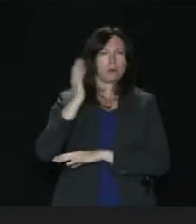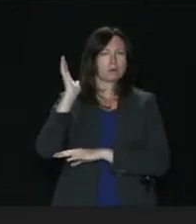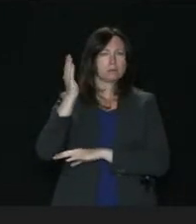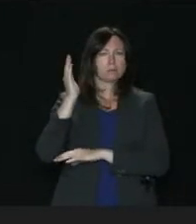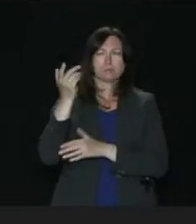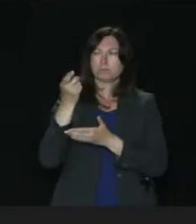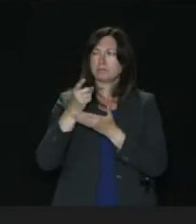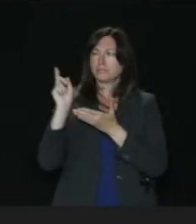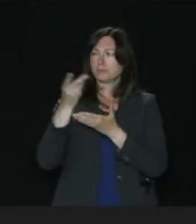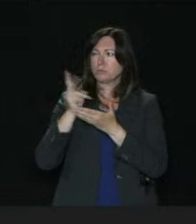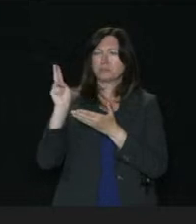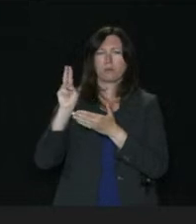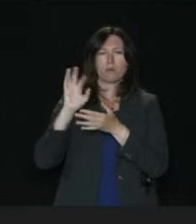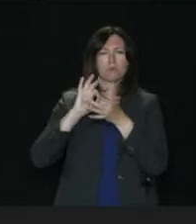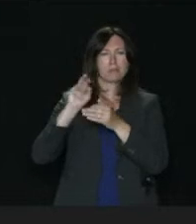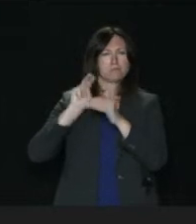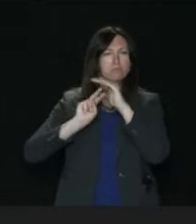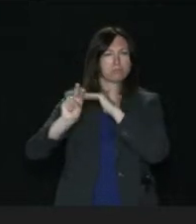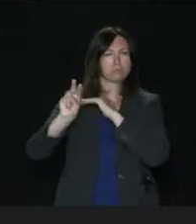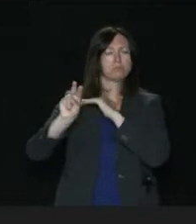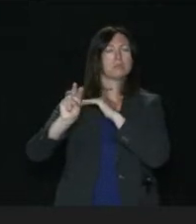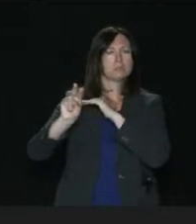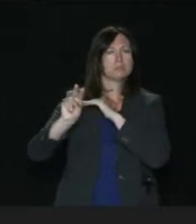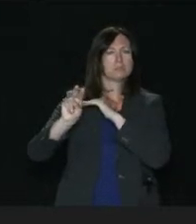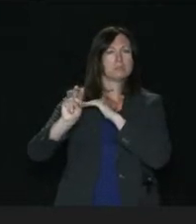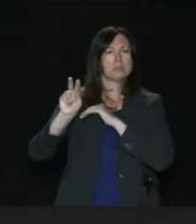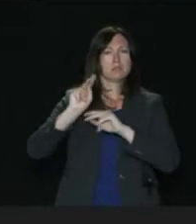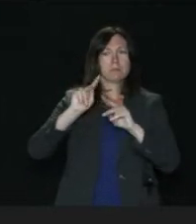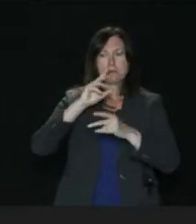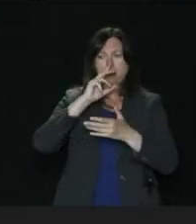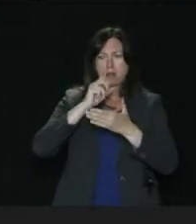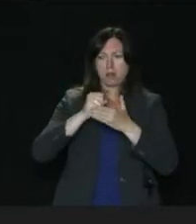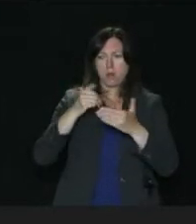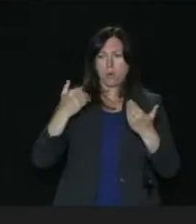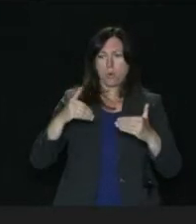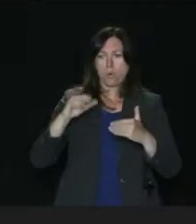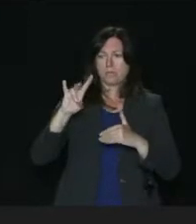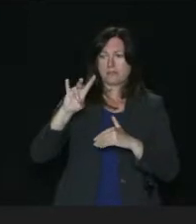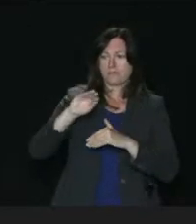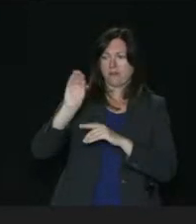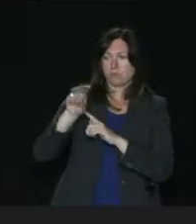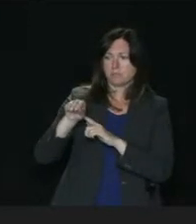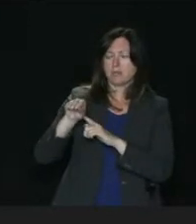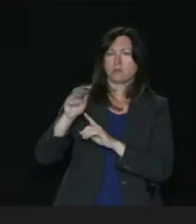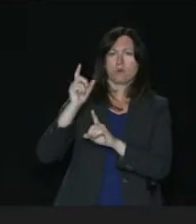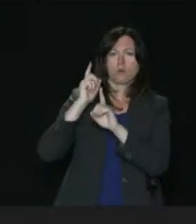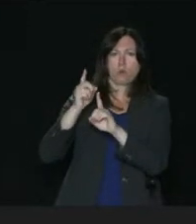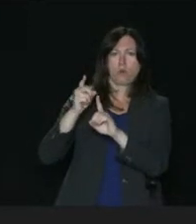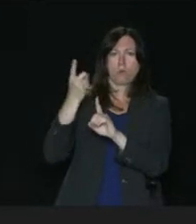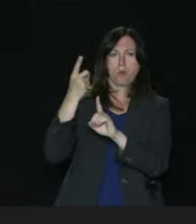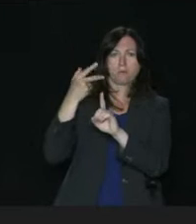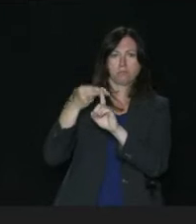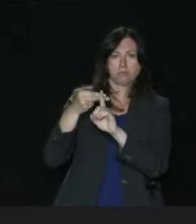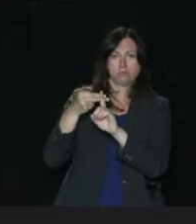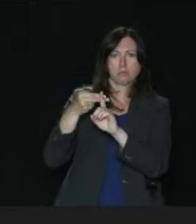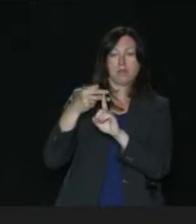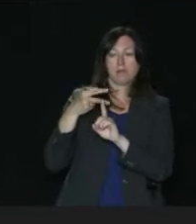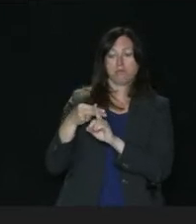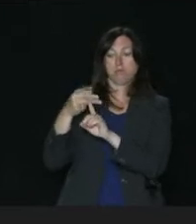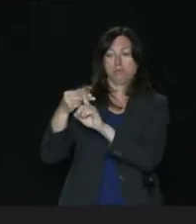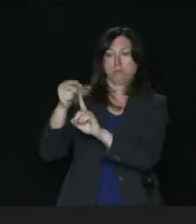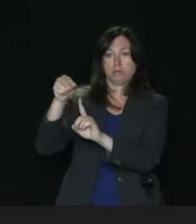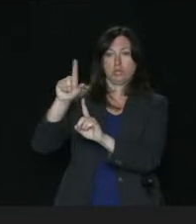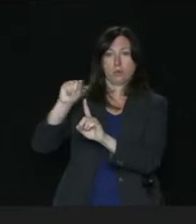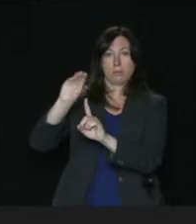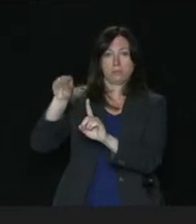weeks ago with the modeling, I think a lot of people were fixated on the so-called 75% one dose and then 20% with two doses